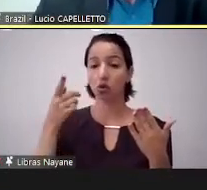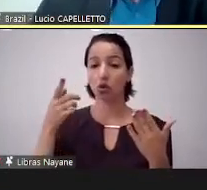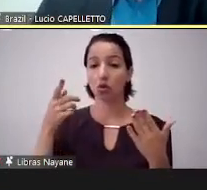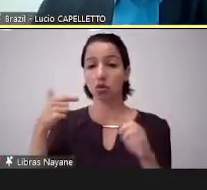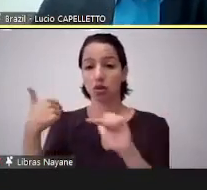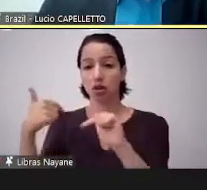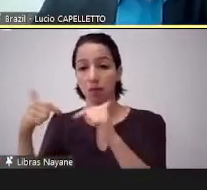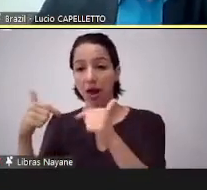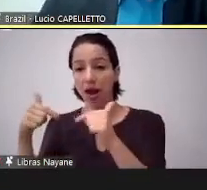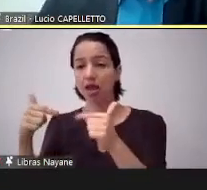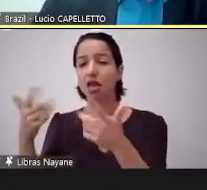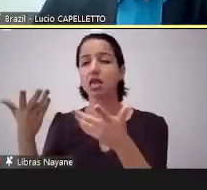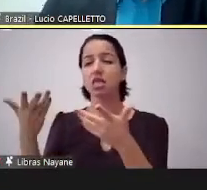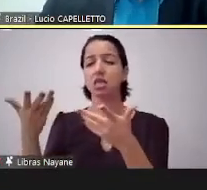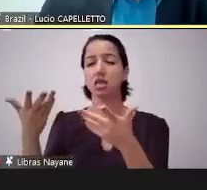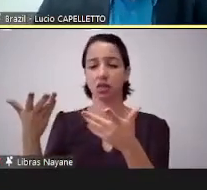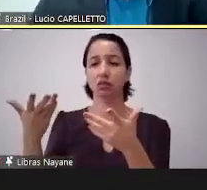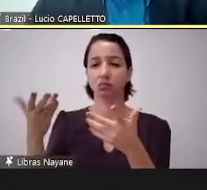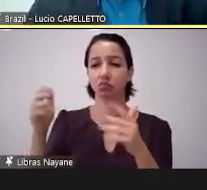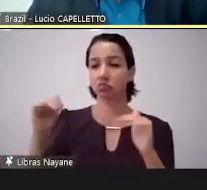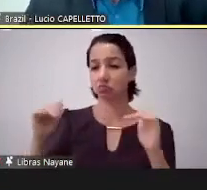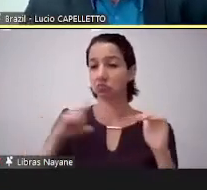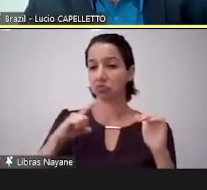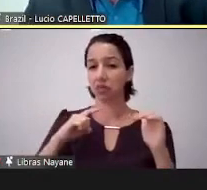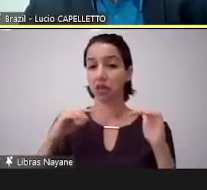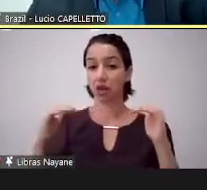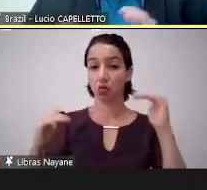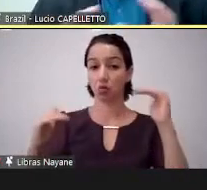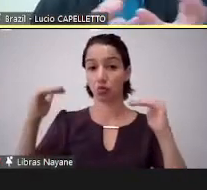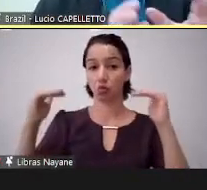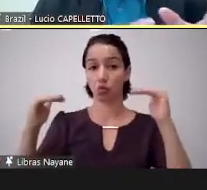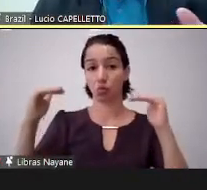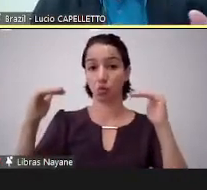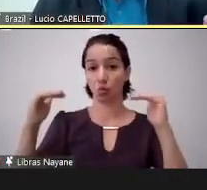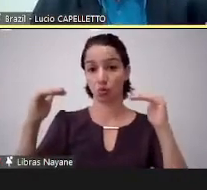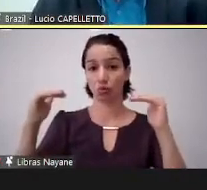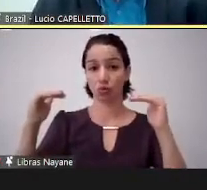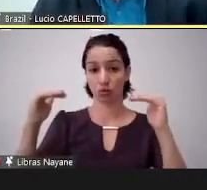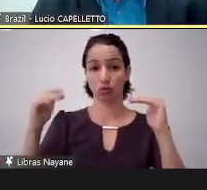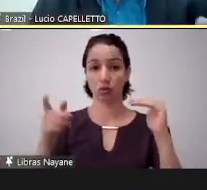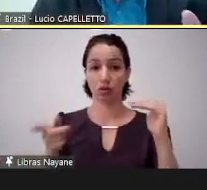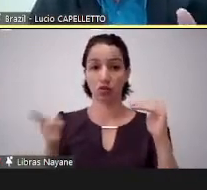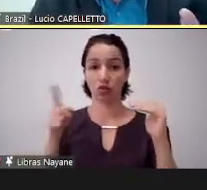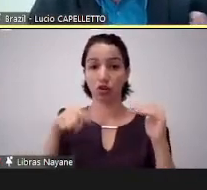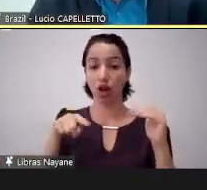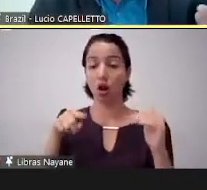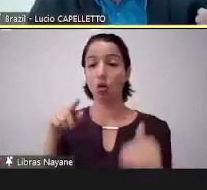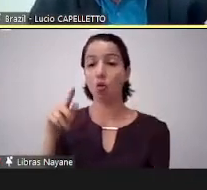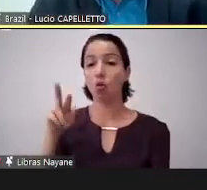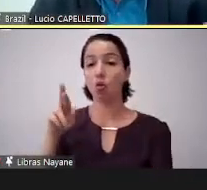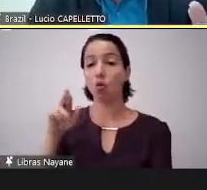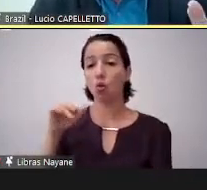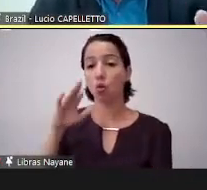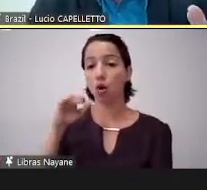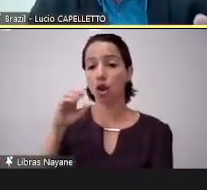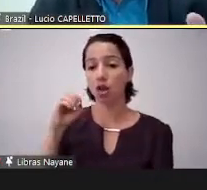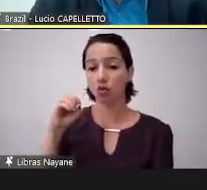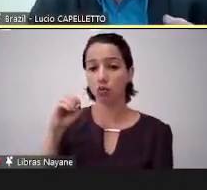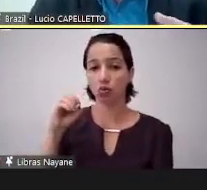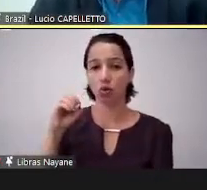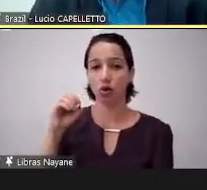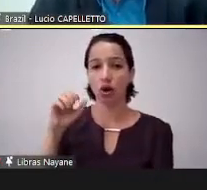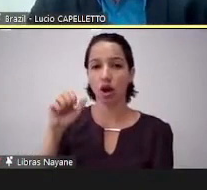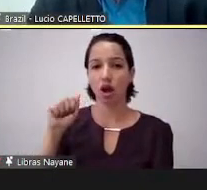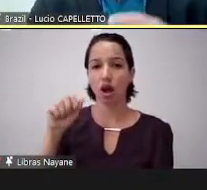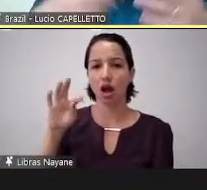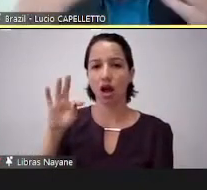are operational risks, labor or taxation. In terms of actual